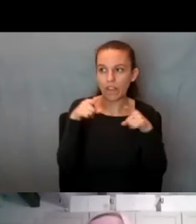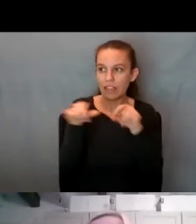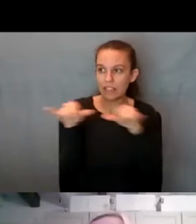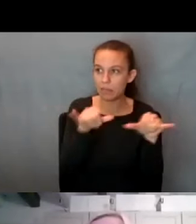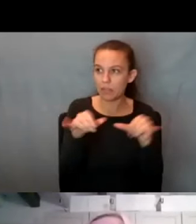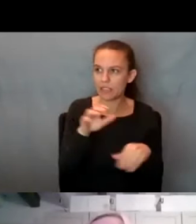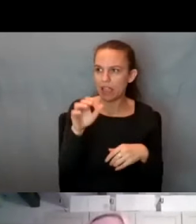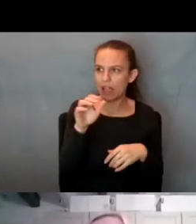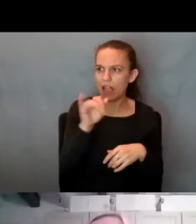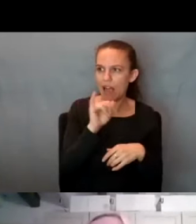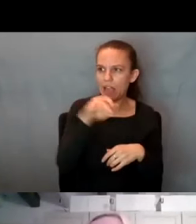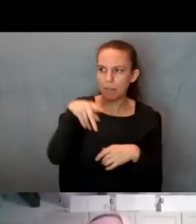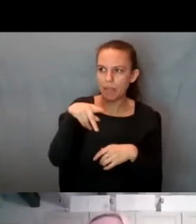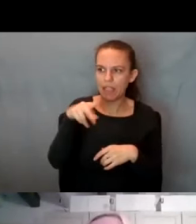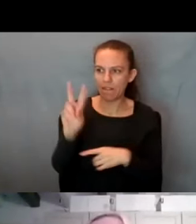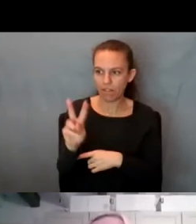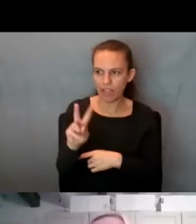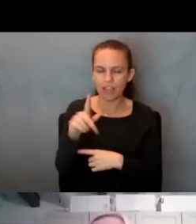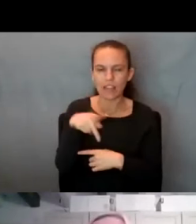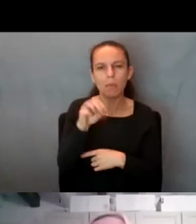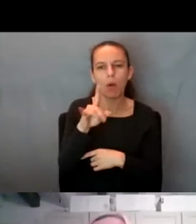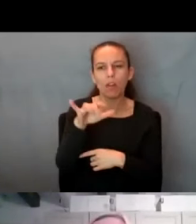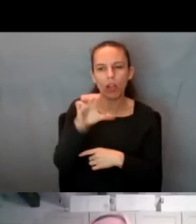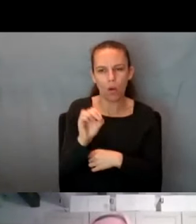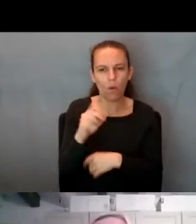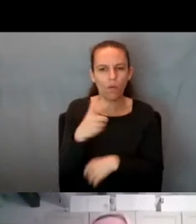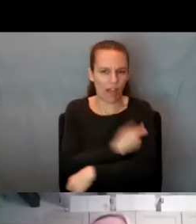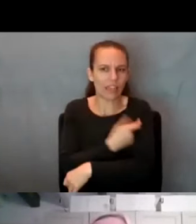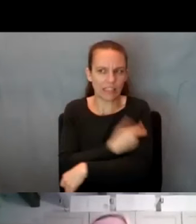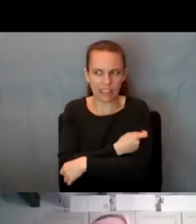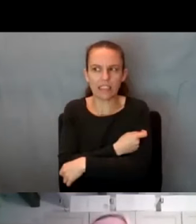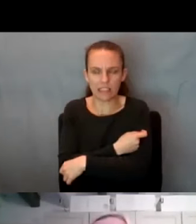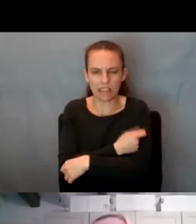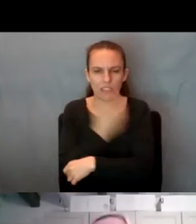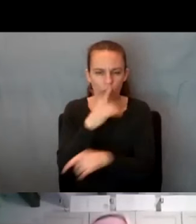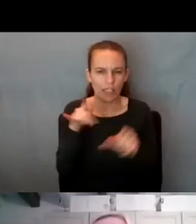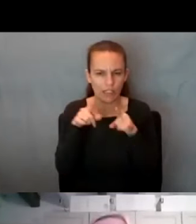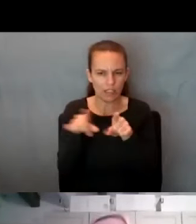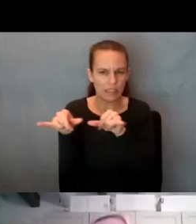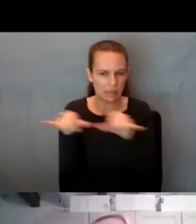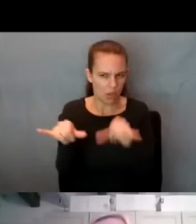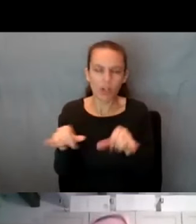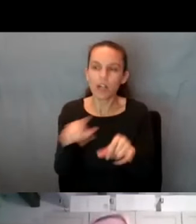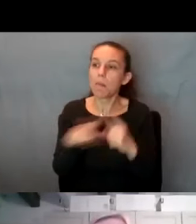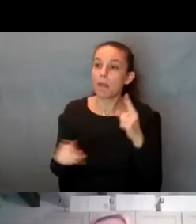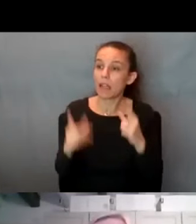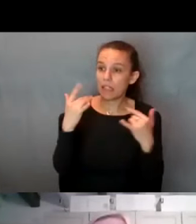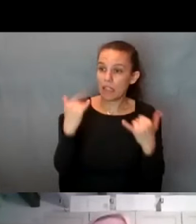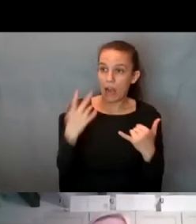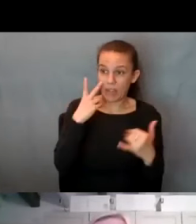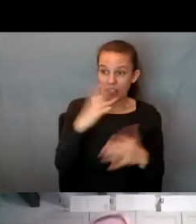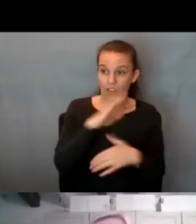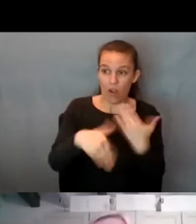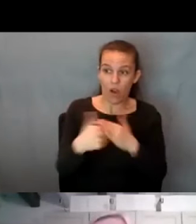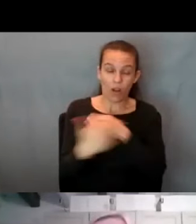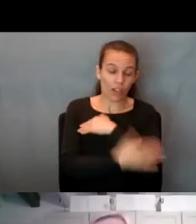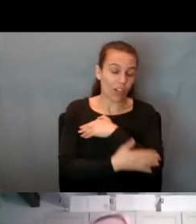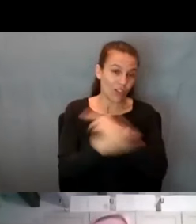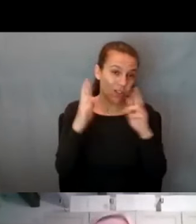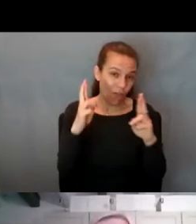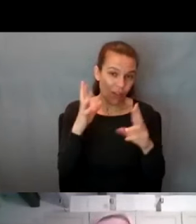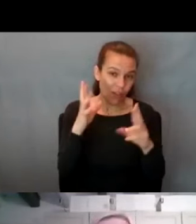IPV, so the polio vaccine. But here we see that all countries, hopefully, will get access to